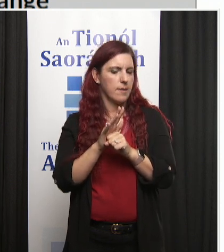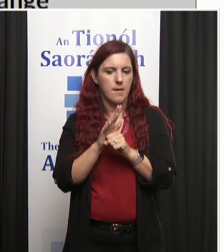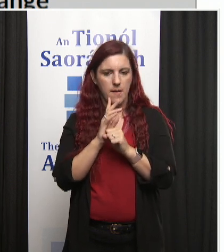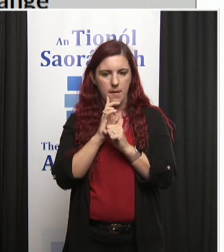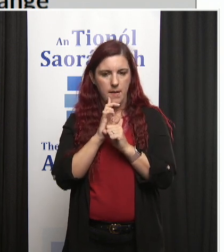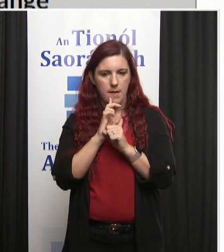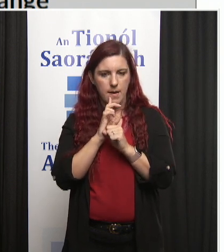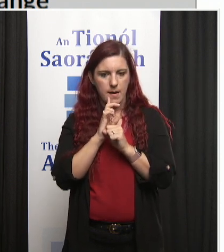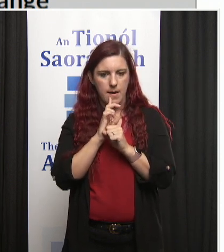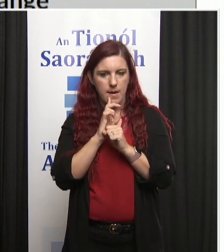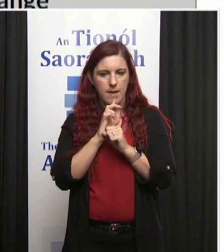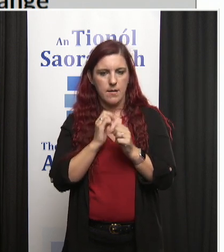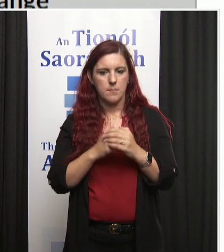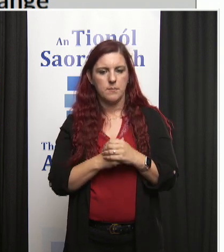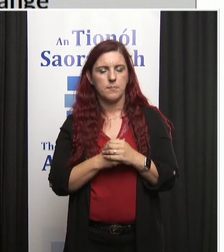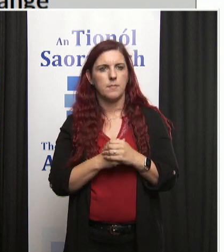Yeah.